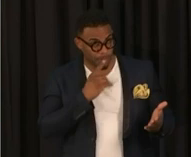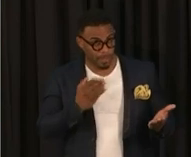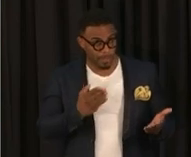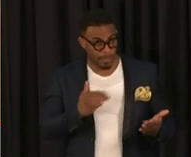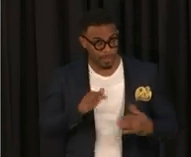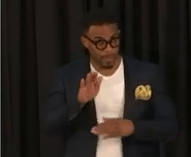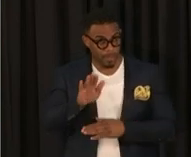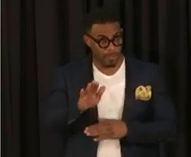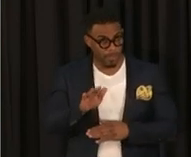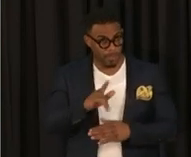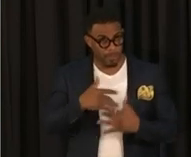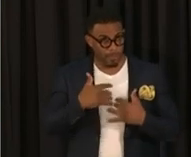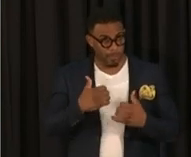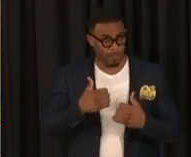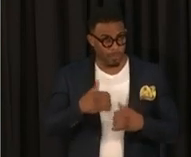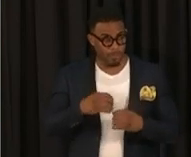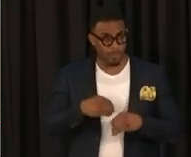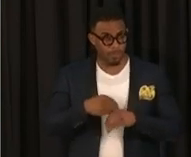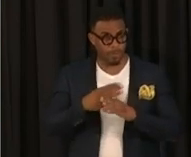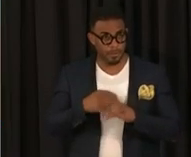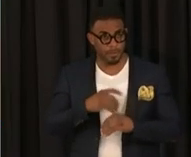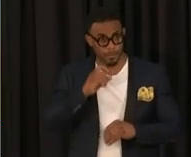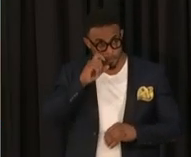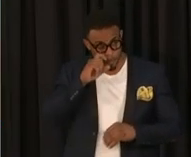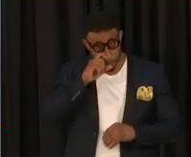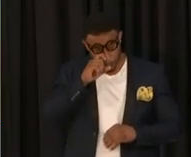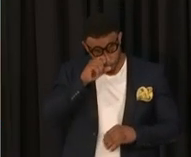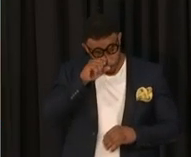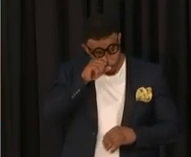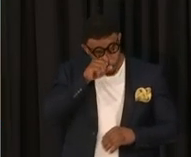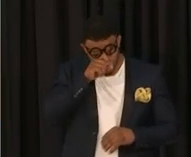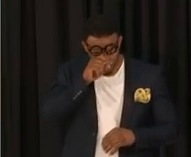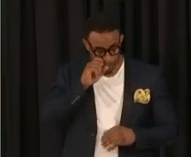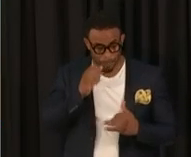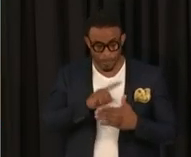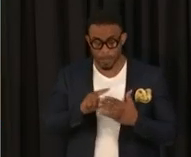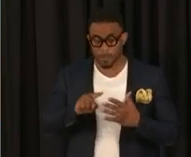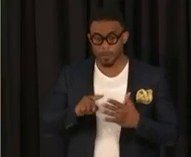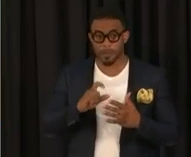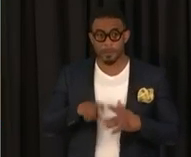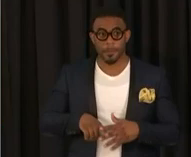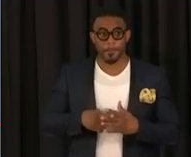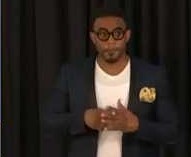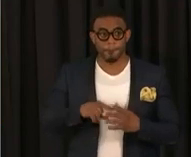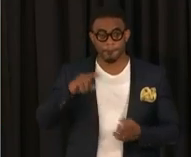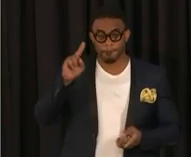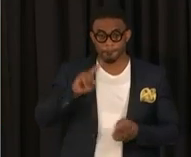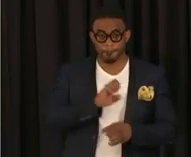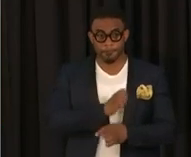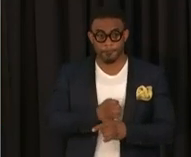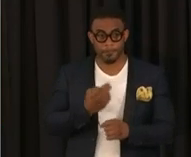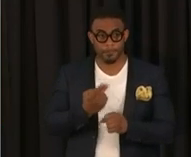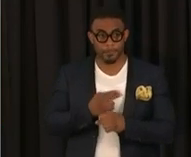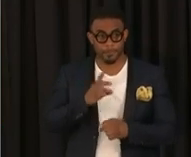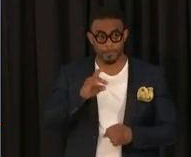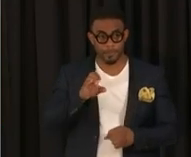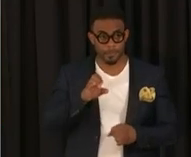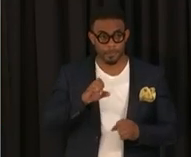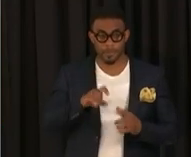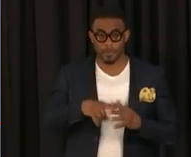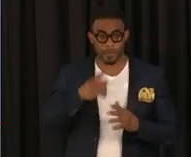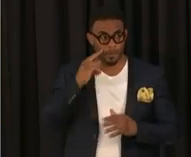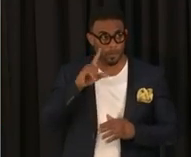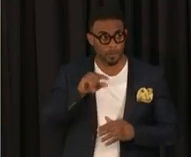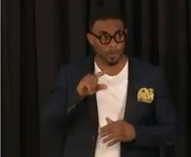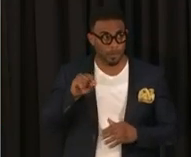us to be here this afternoon on your recovery call. This week, we are kicking off the Reduce Energy Use DC